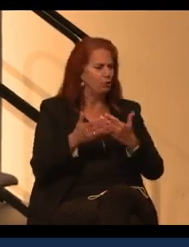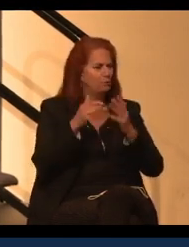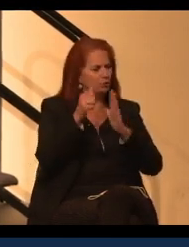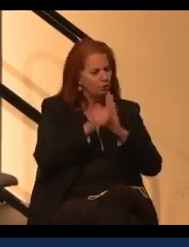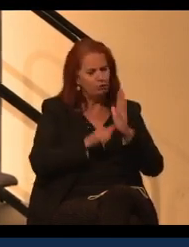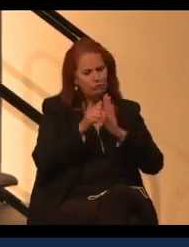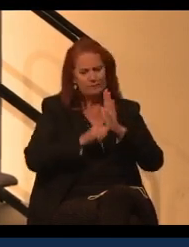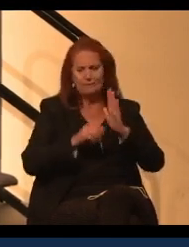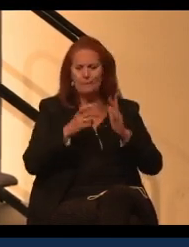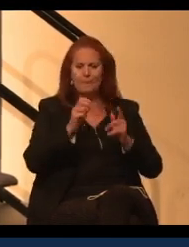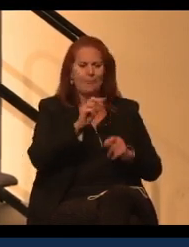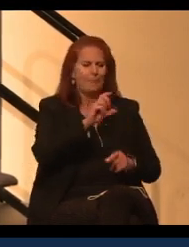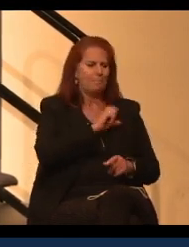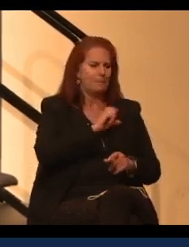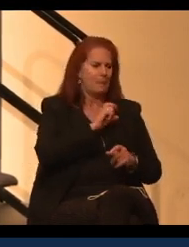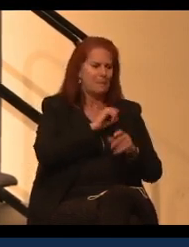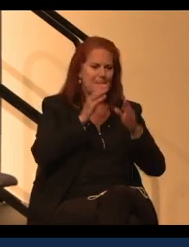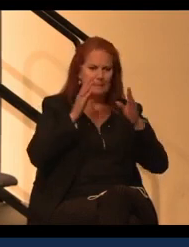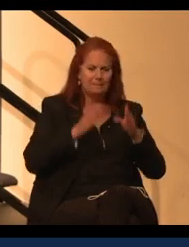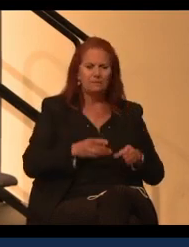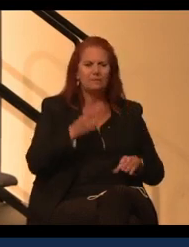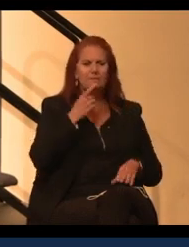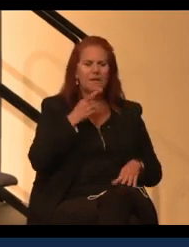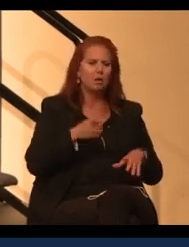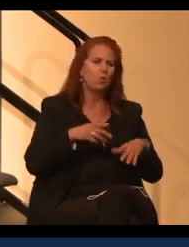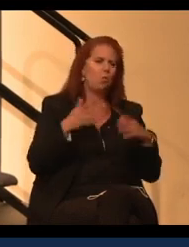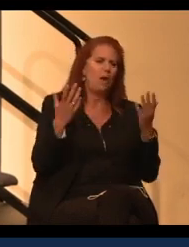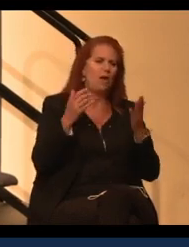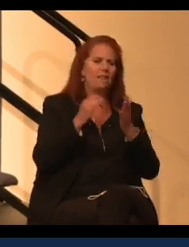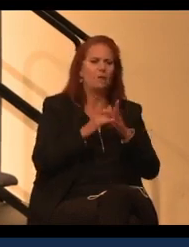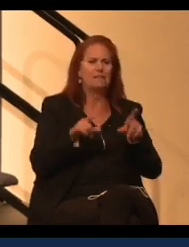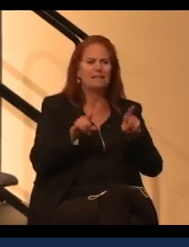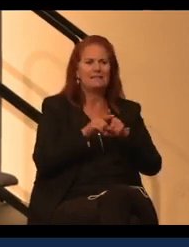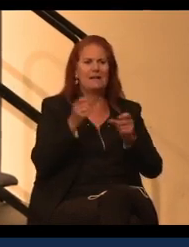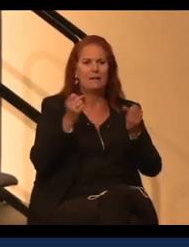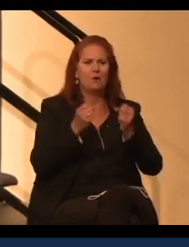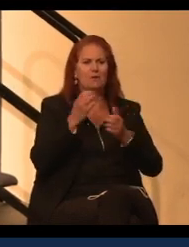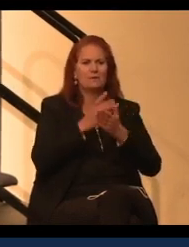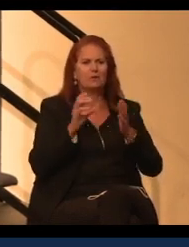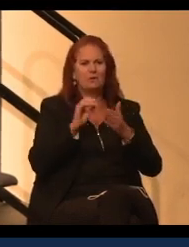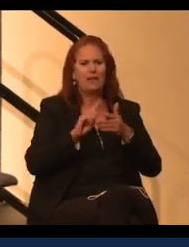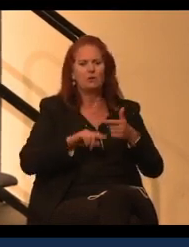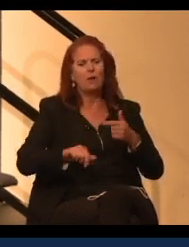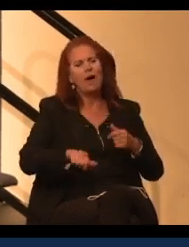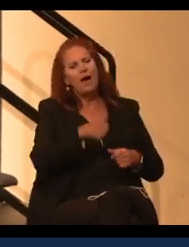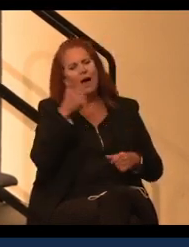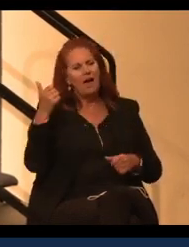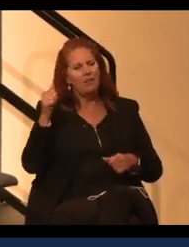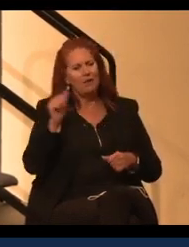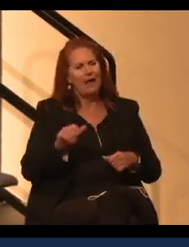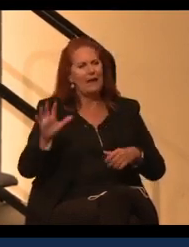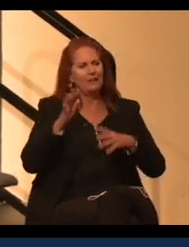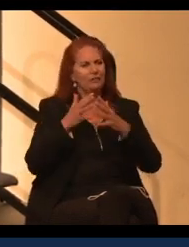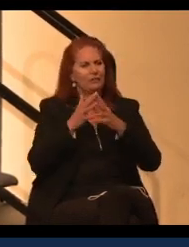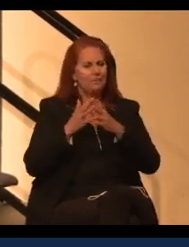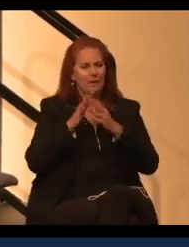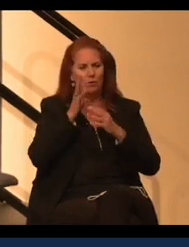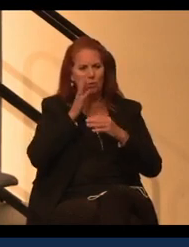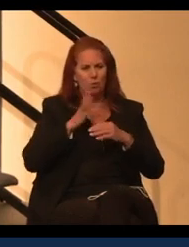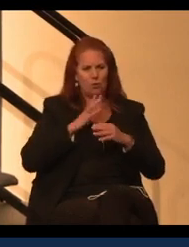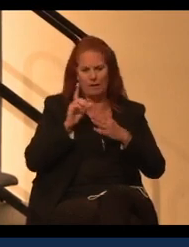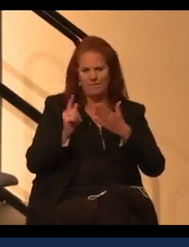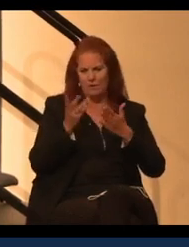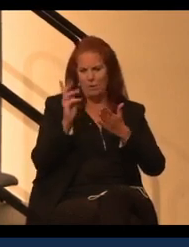on, and the police person had said that, well, this was the same car of someone who had done this to another Asian American woman like